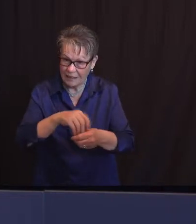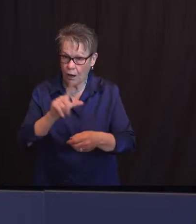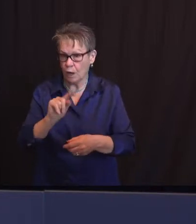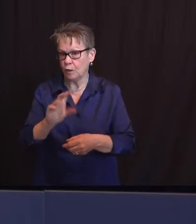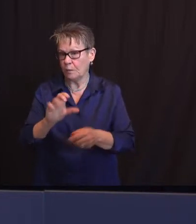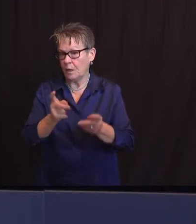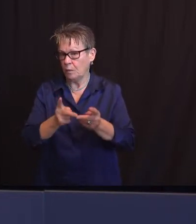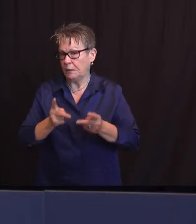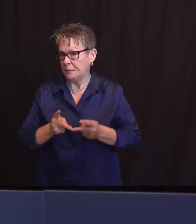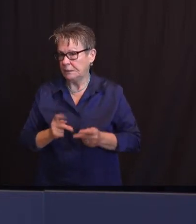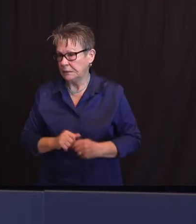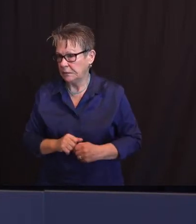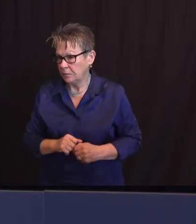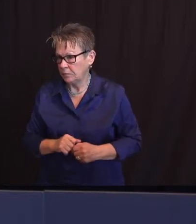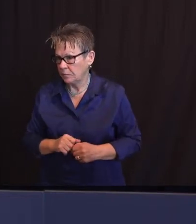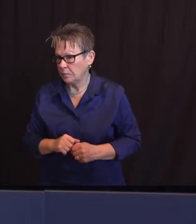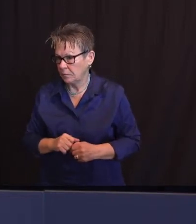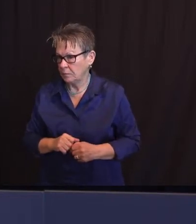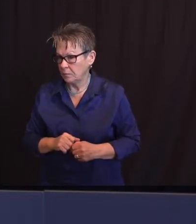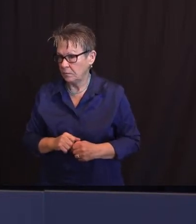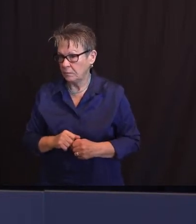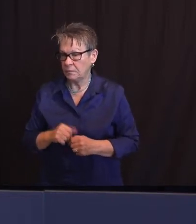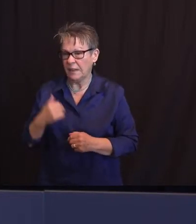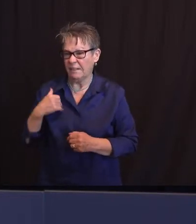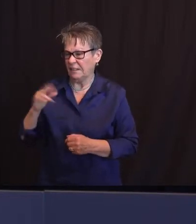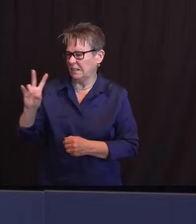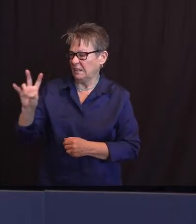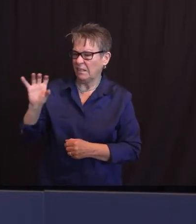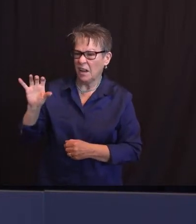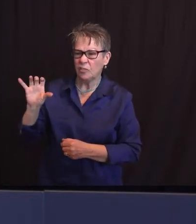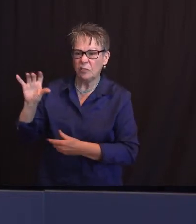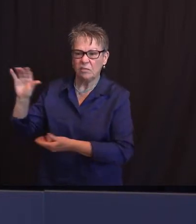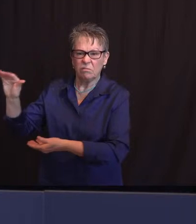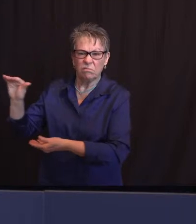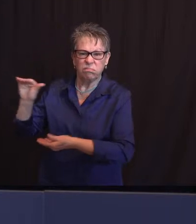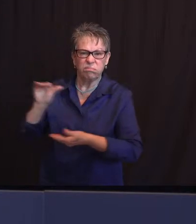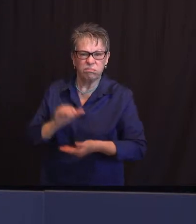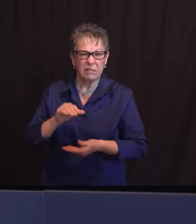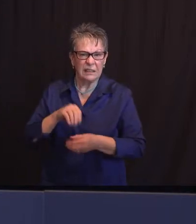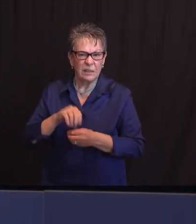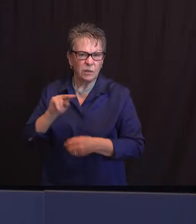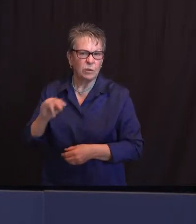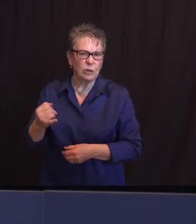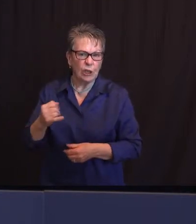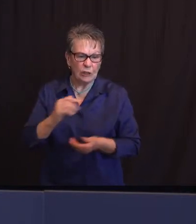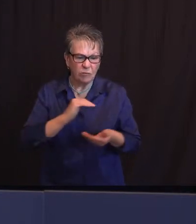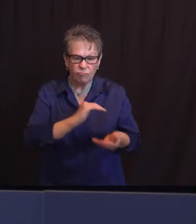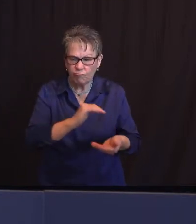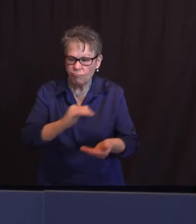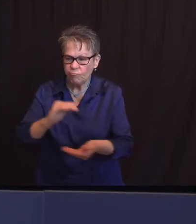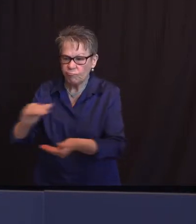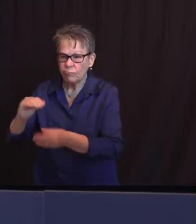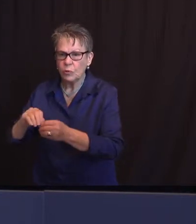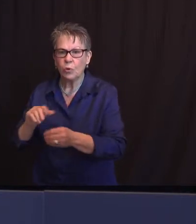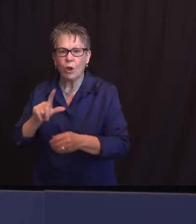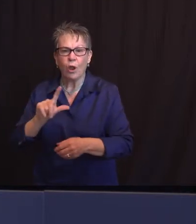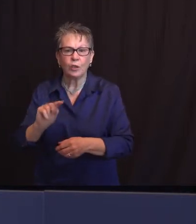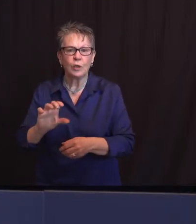effort. This initiative will provide direct access to COVID-19 vaccine for staff